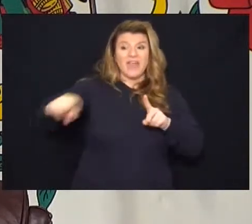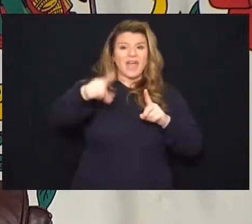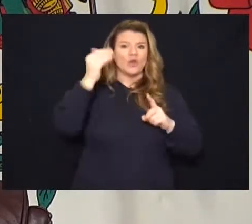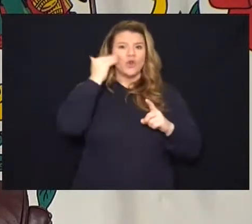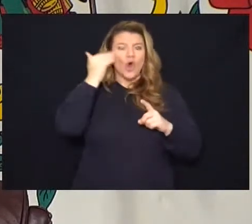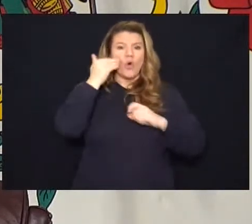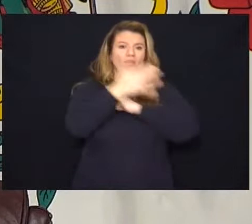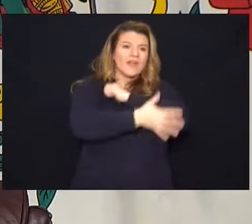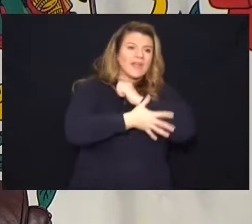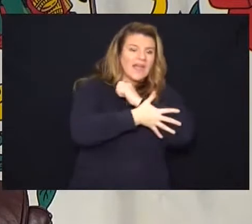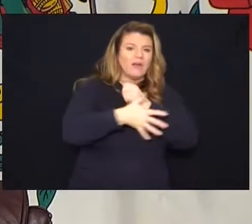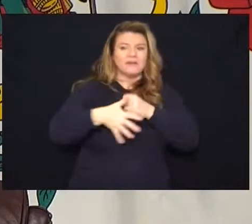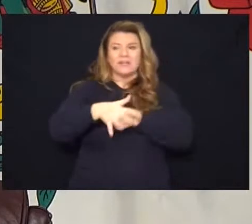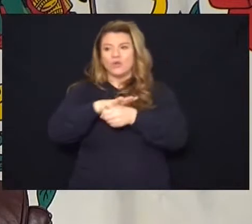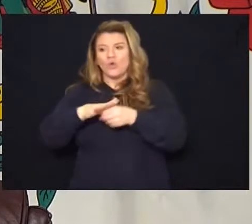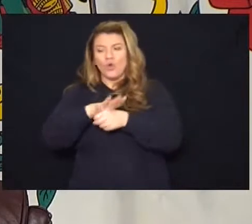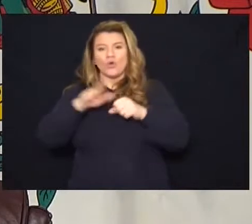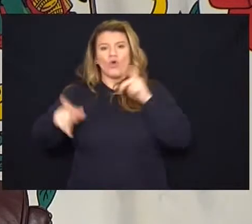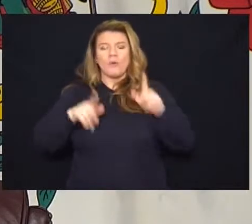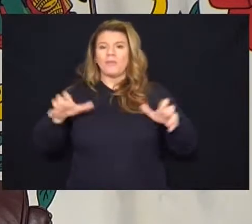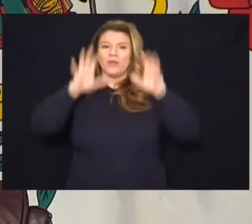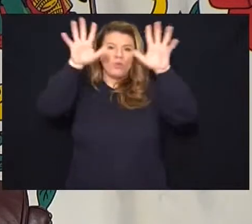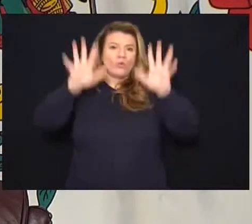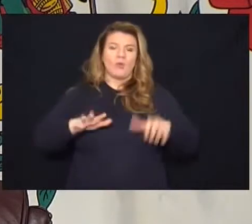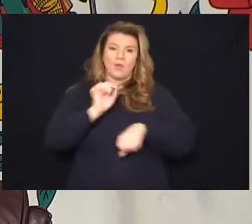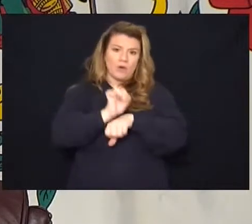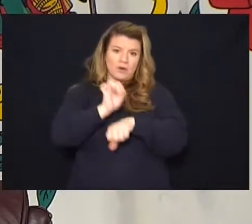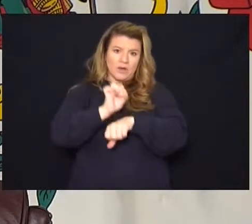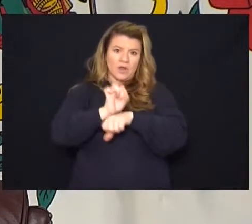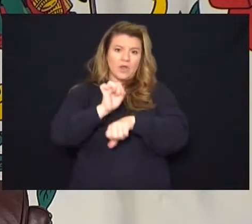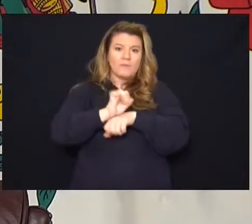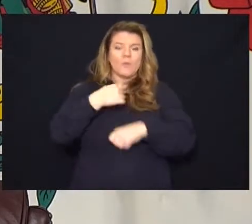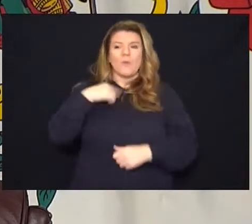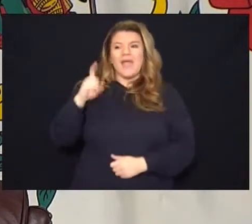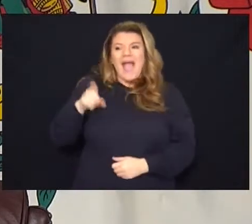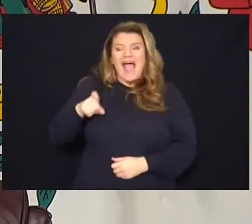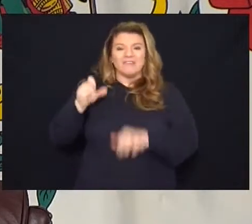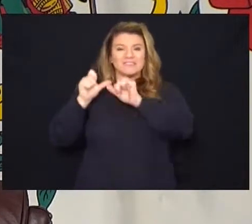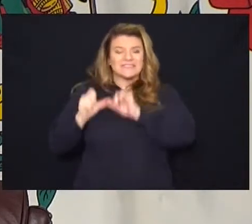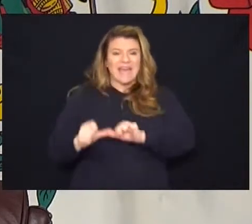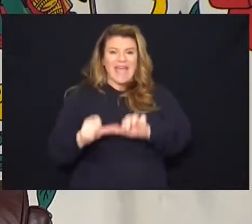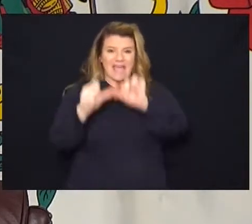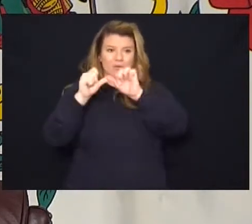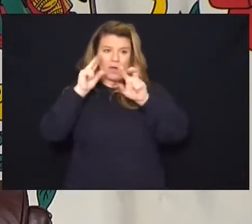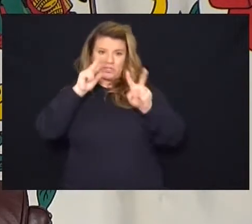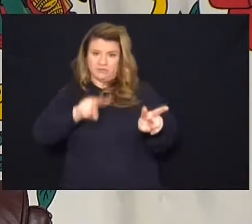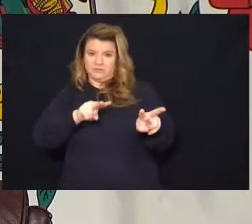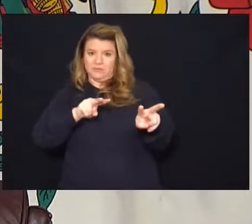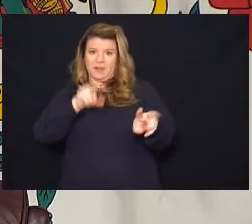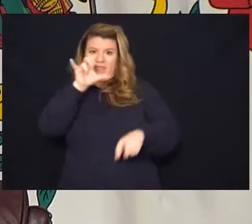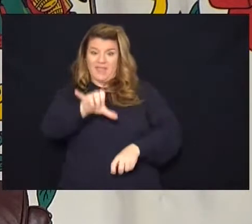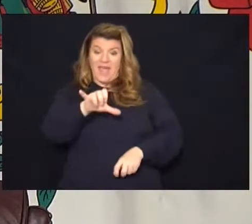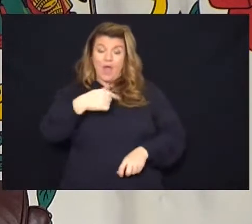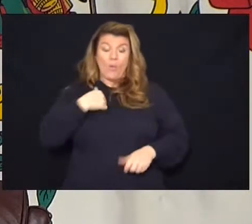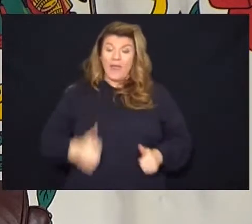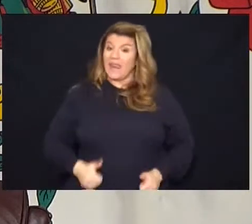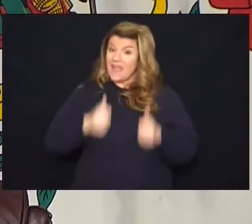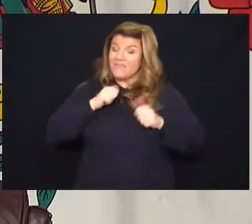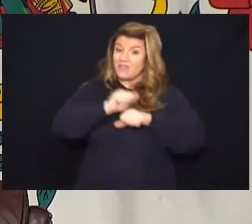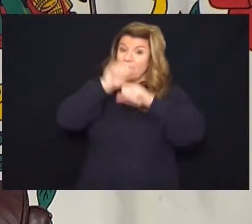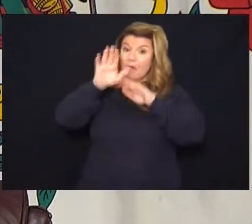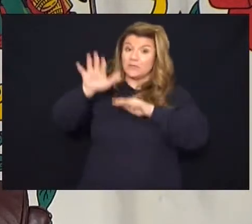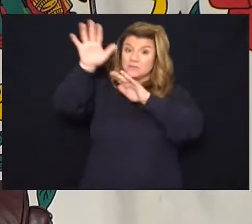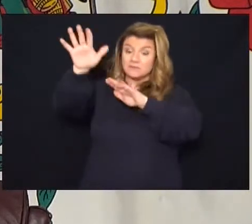county local people and everything, and they do great work and everything, but we just got to stay on our toes right there. You know, we do live in these mountains. They